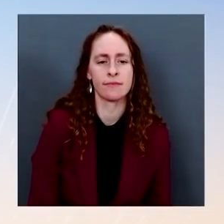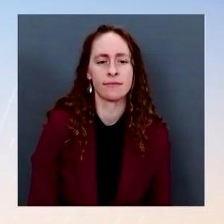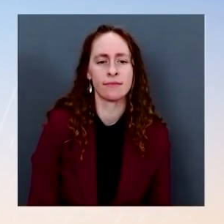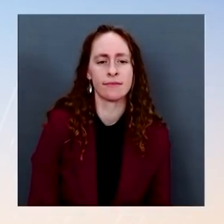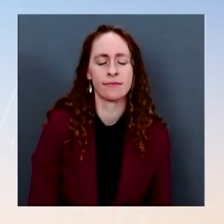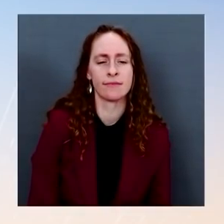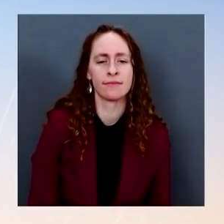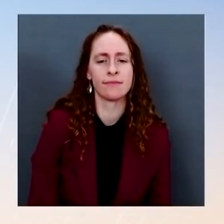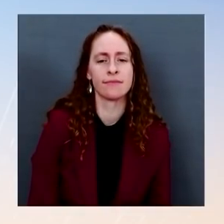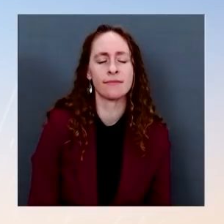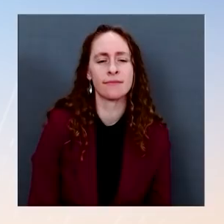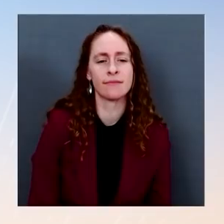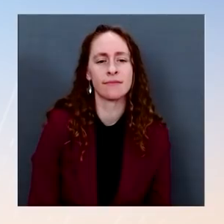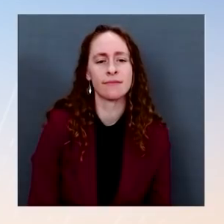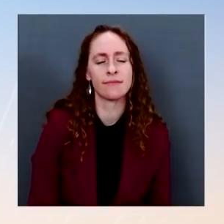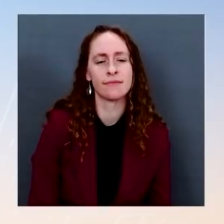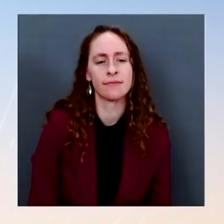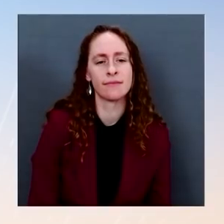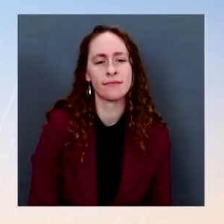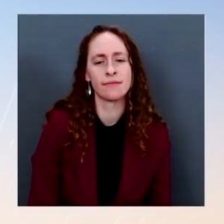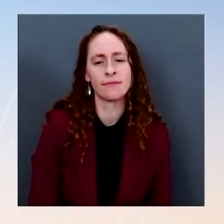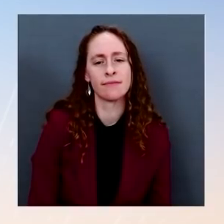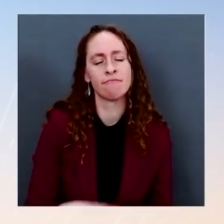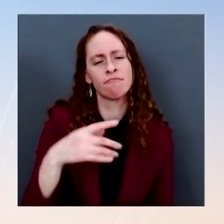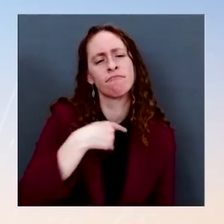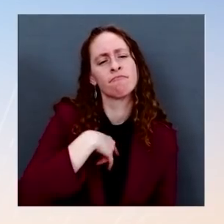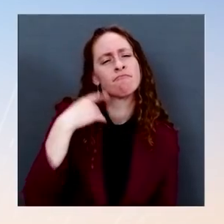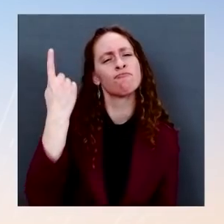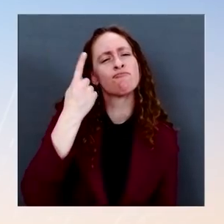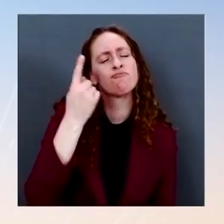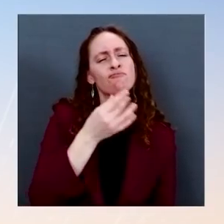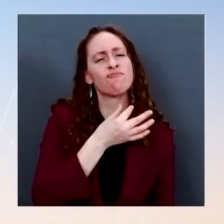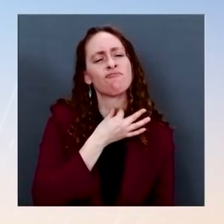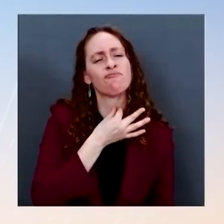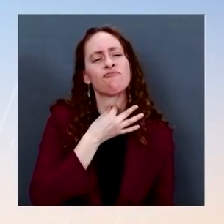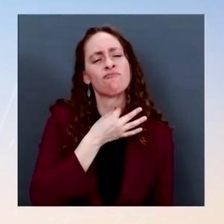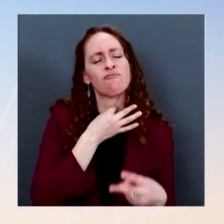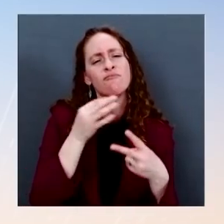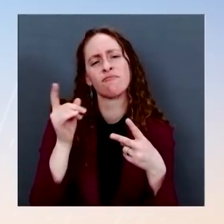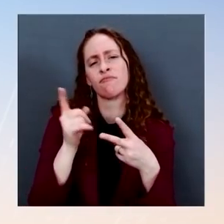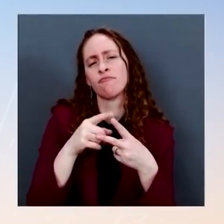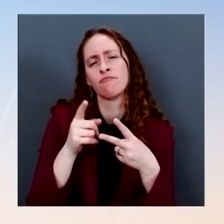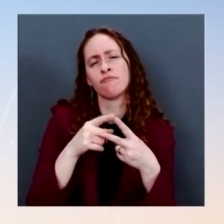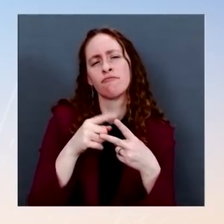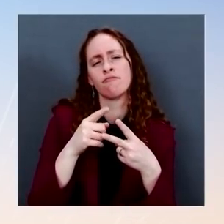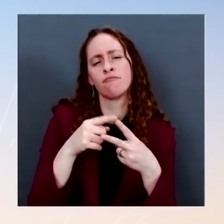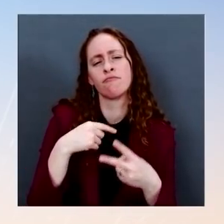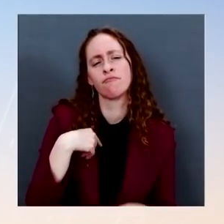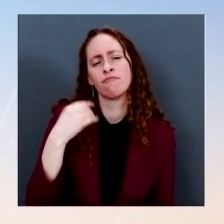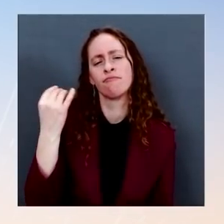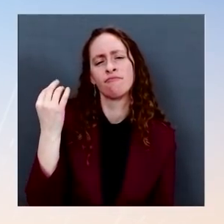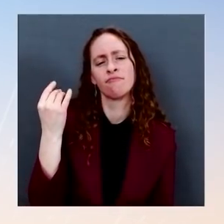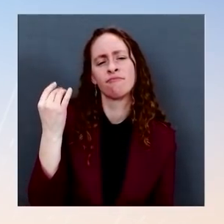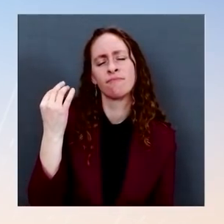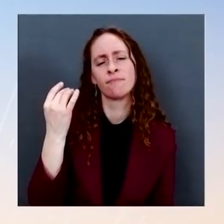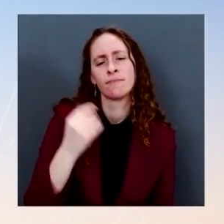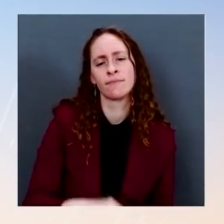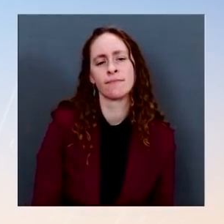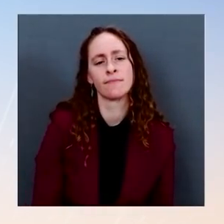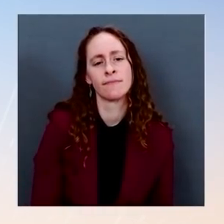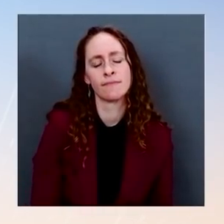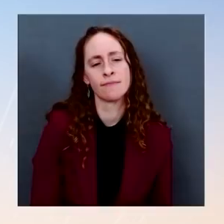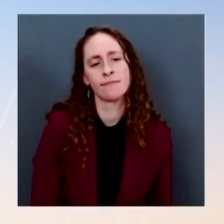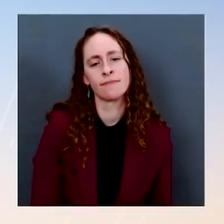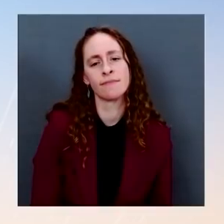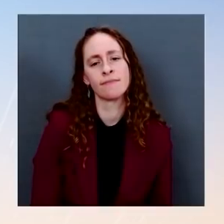House staff. Steve Ricchetti was reportedly a top liaison with Senator Manchin. Is Mr. Ricchetti or any other West Wing staff